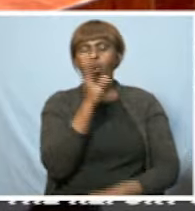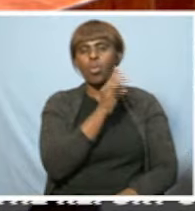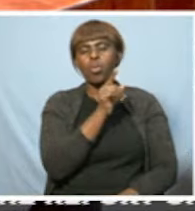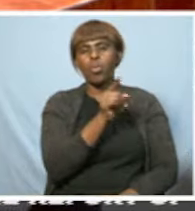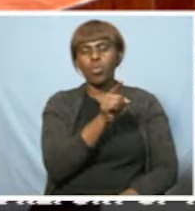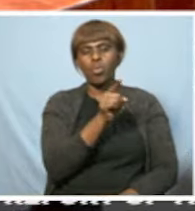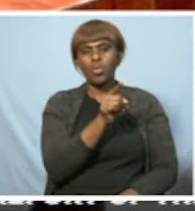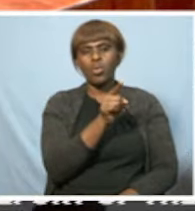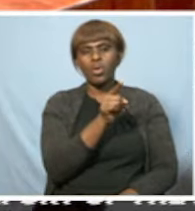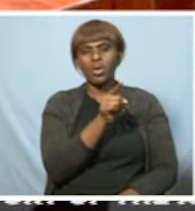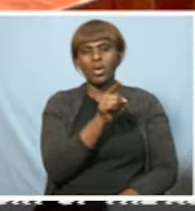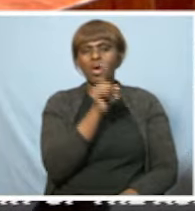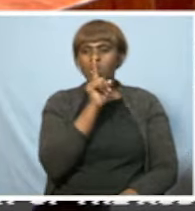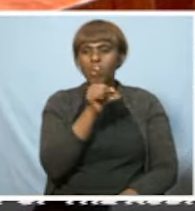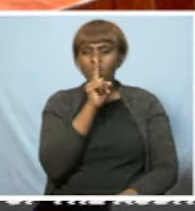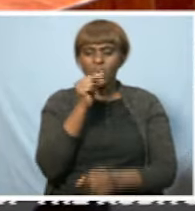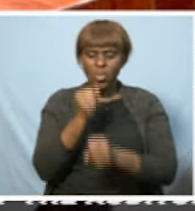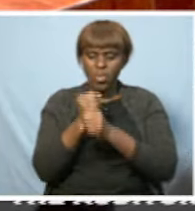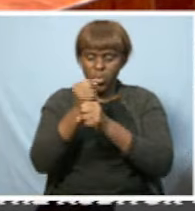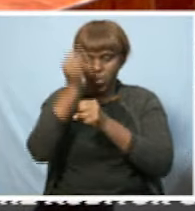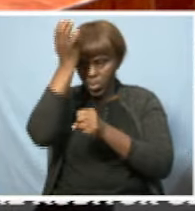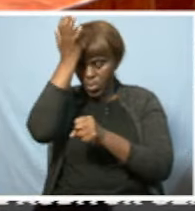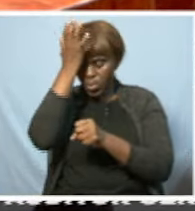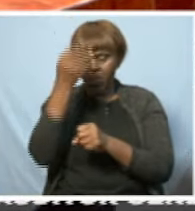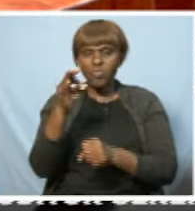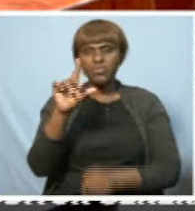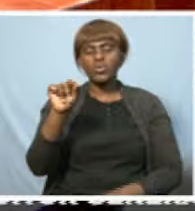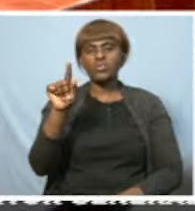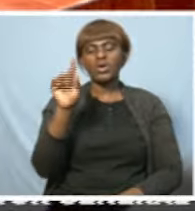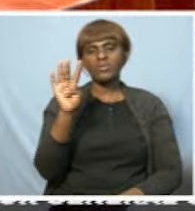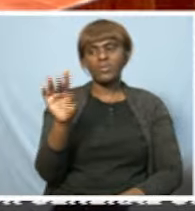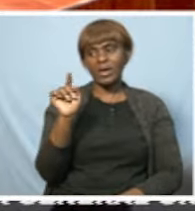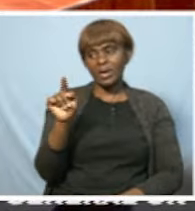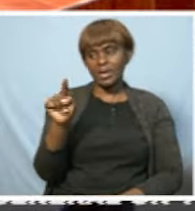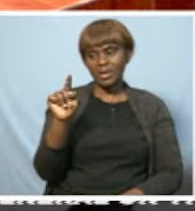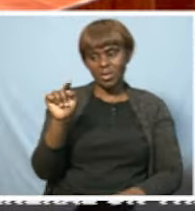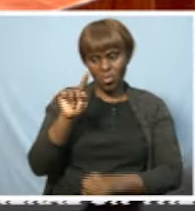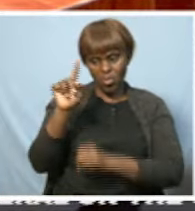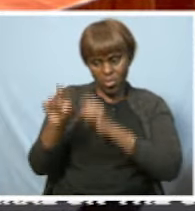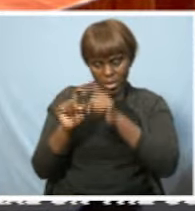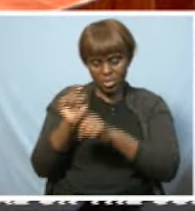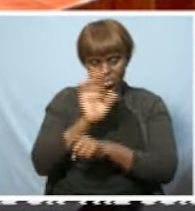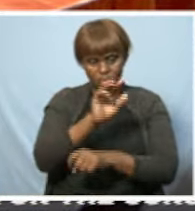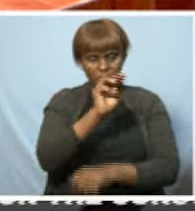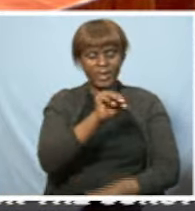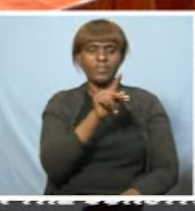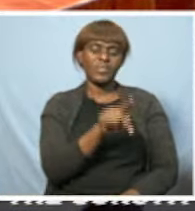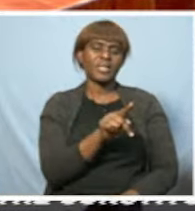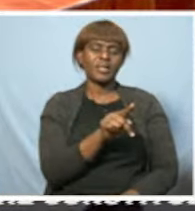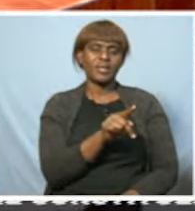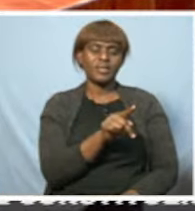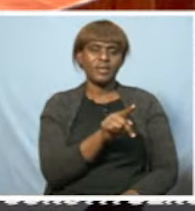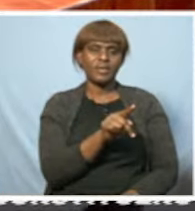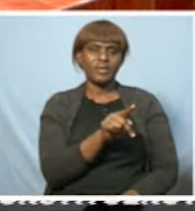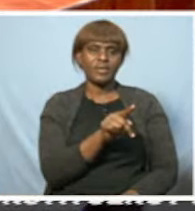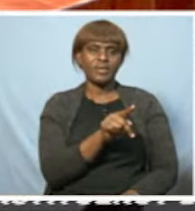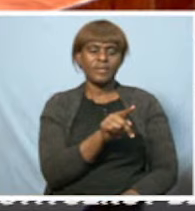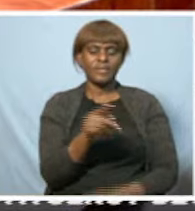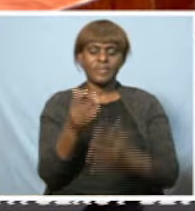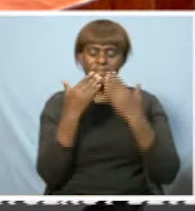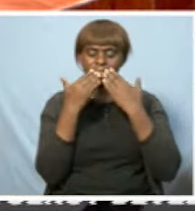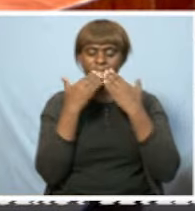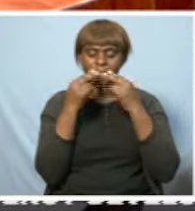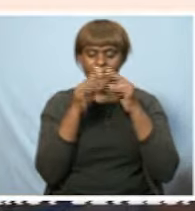than the actual award date of 2024? And that was the initial question by your MP. Thank you very much,